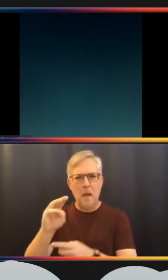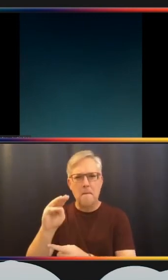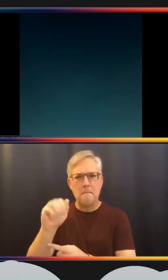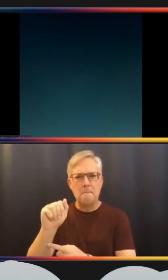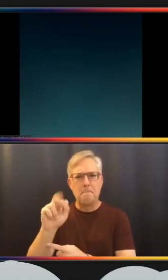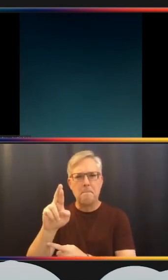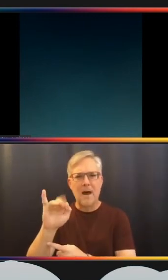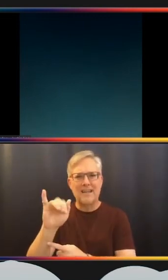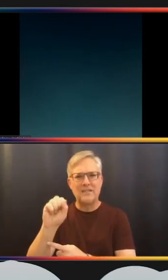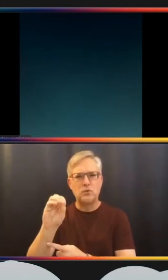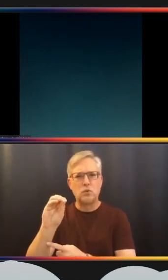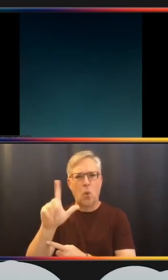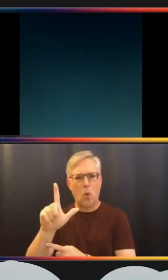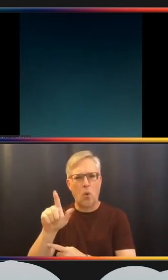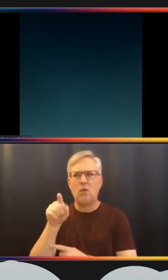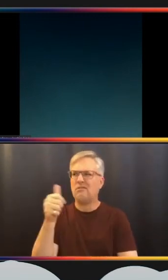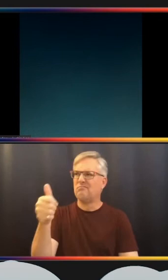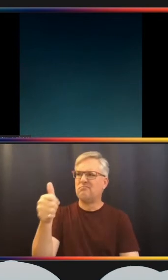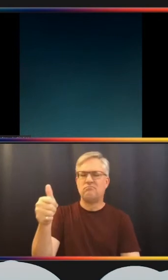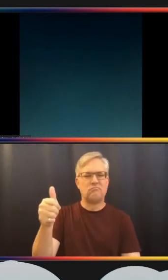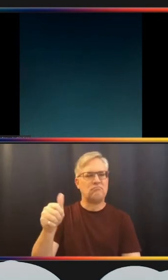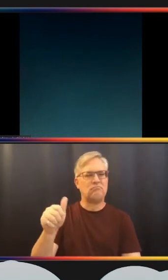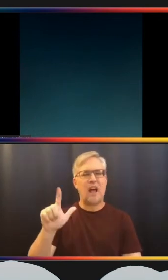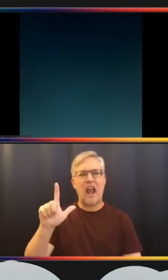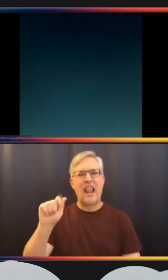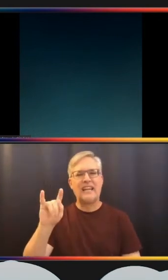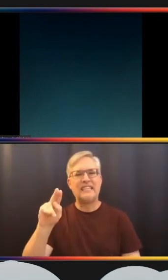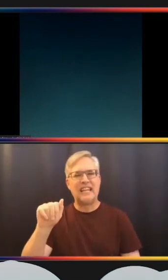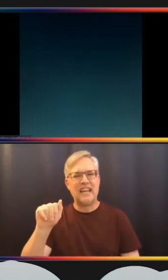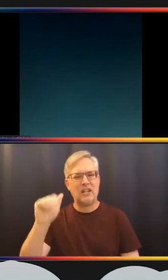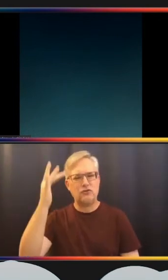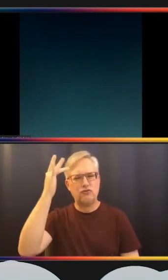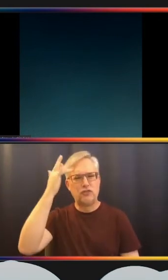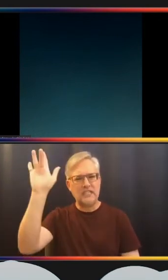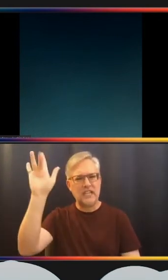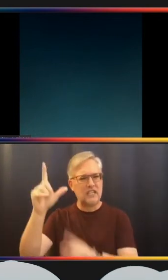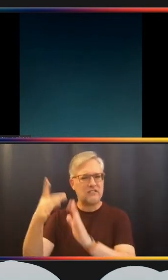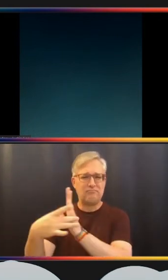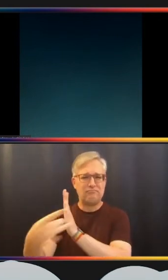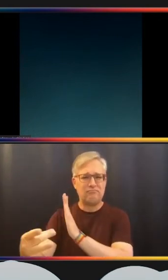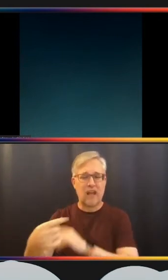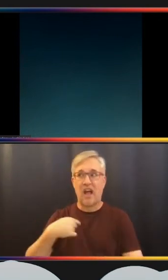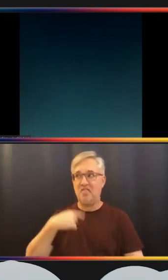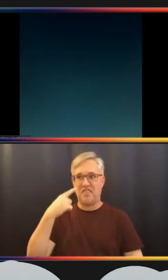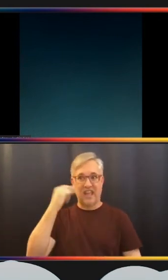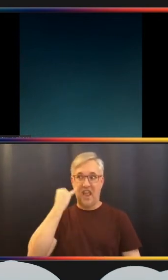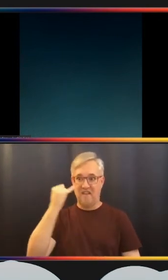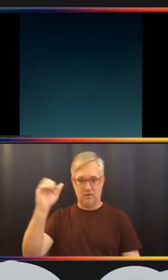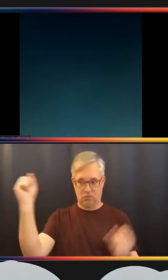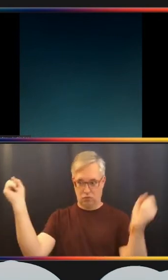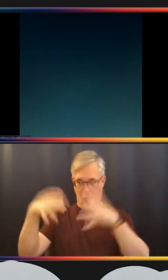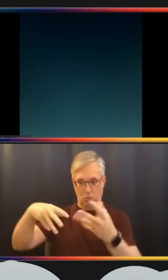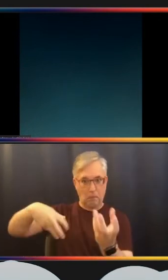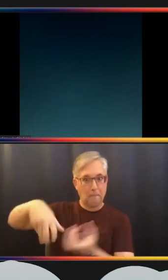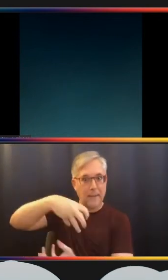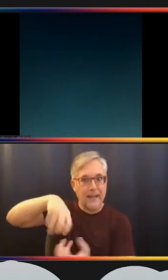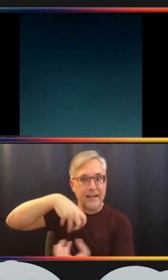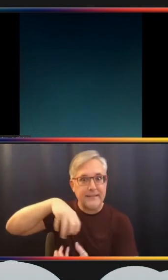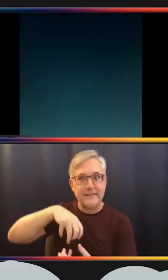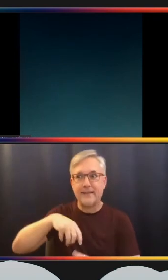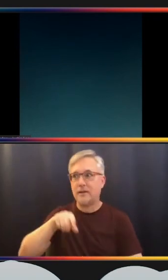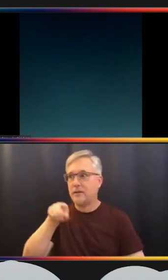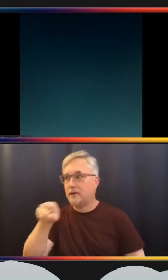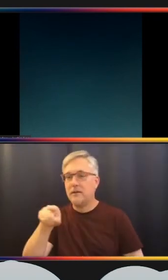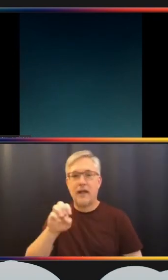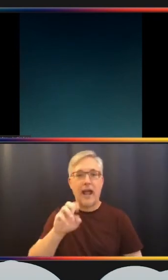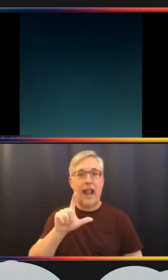also a Latina genius, and I feel like that would be really cool to get us all mixed in there. Like, maybe her and Elena can do a